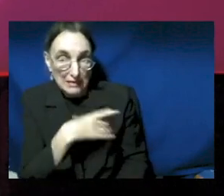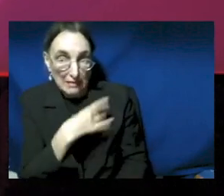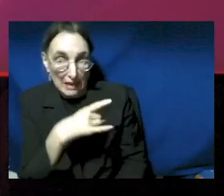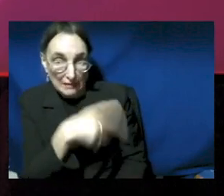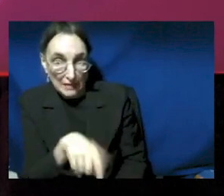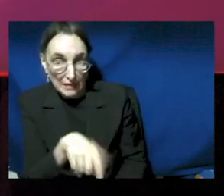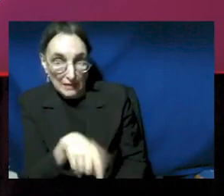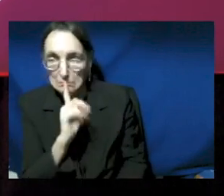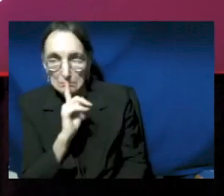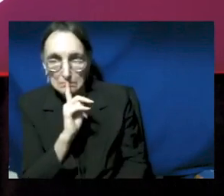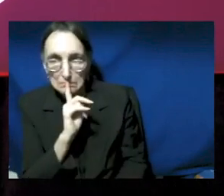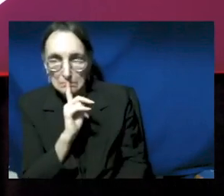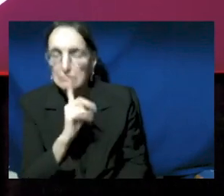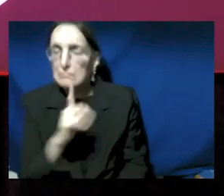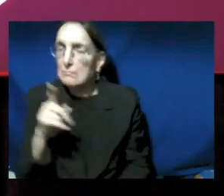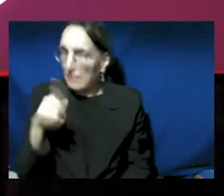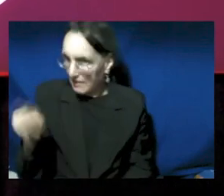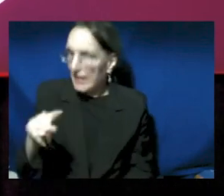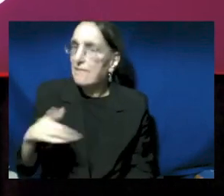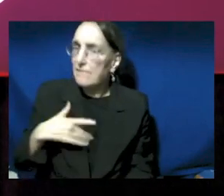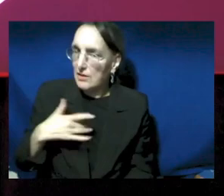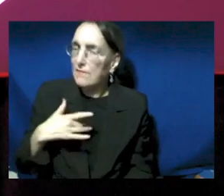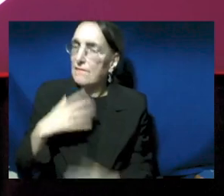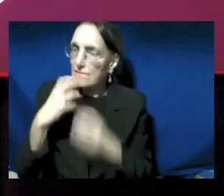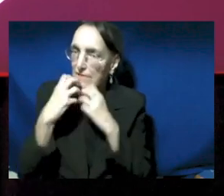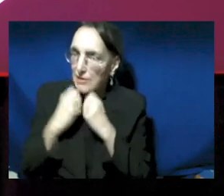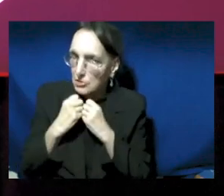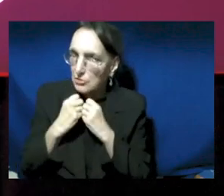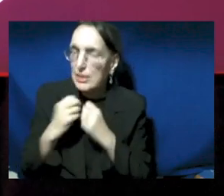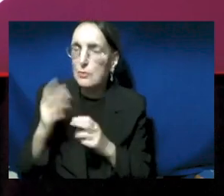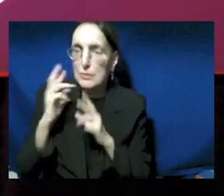I just said valued and respected.